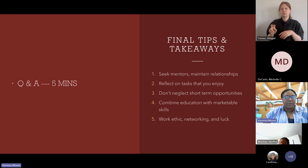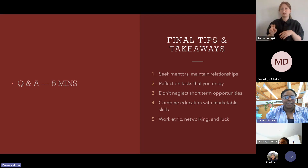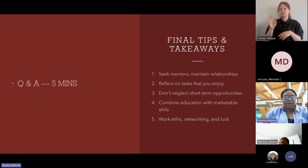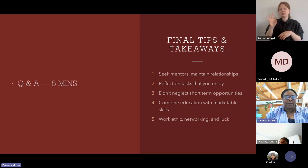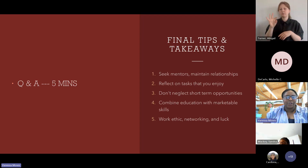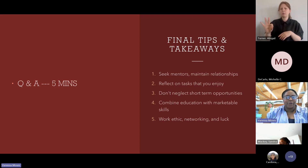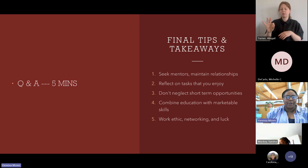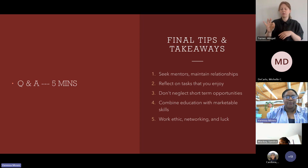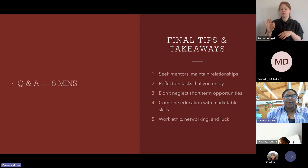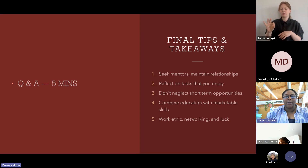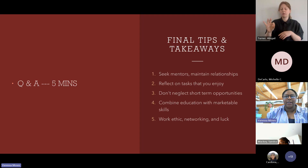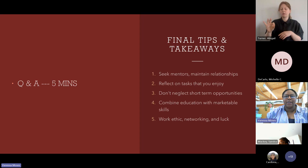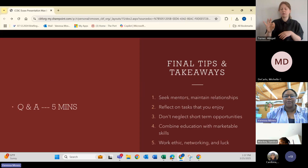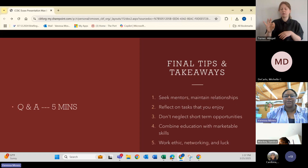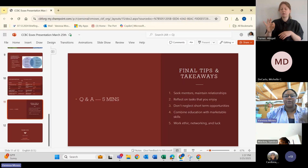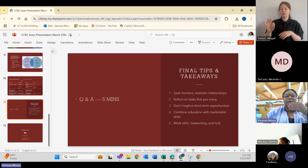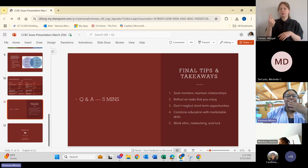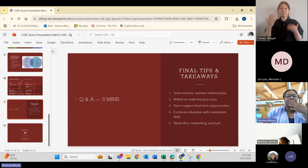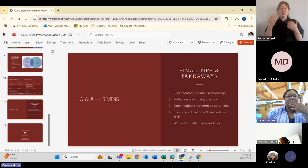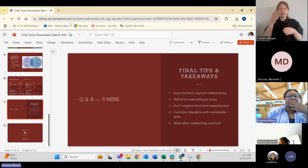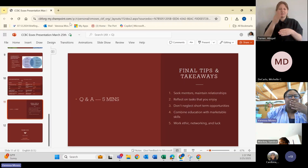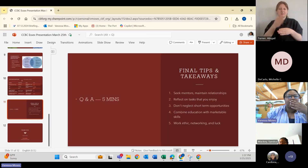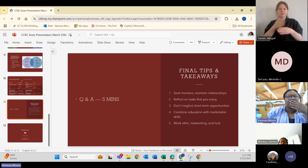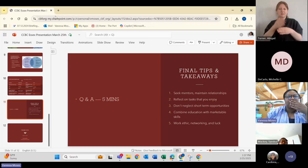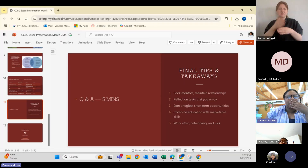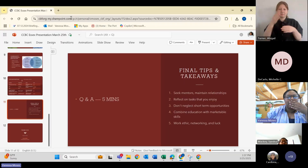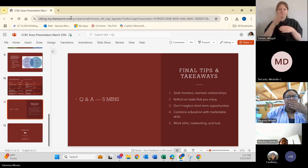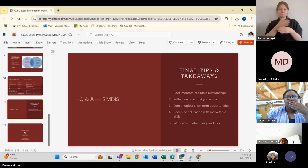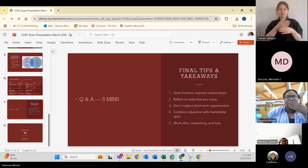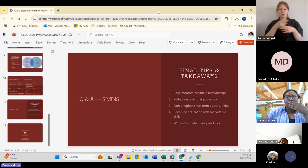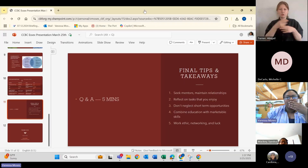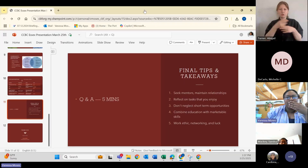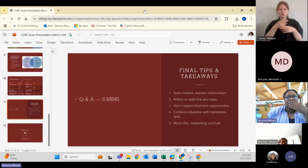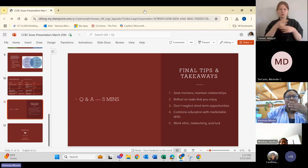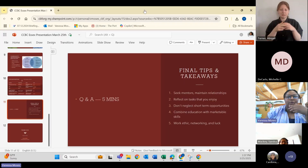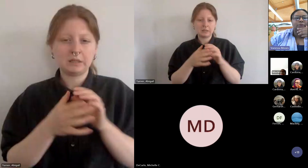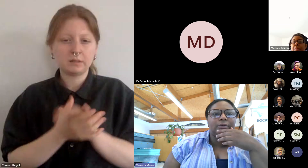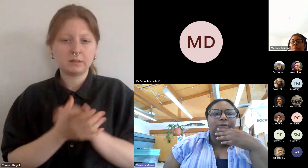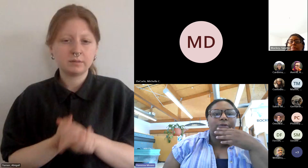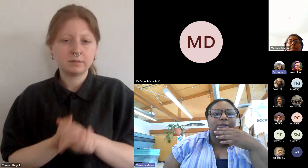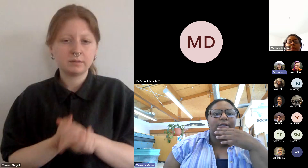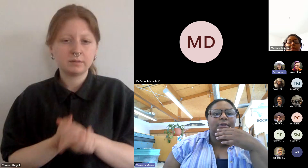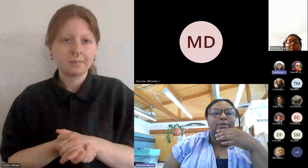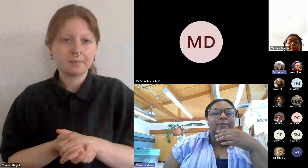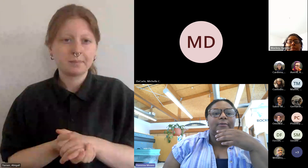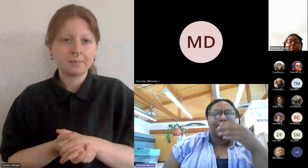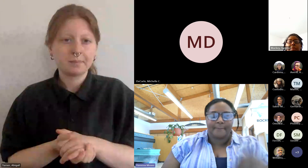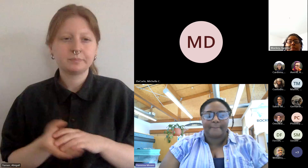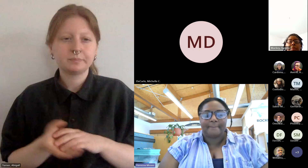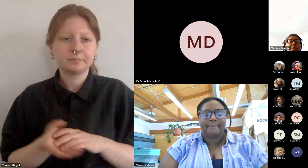if I stop sharing my screen right now, there's a web page. Let's see. Hold on a second.